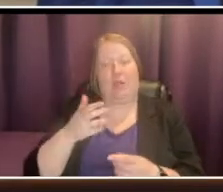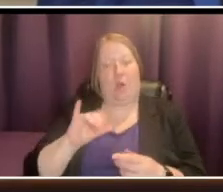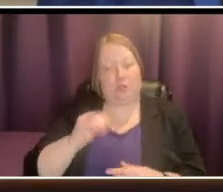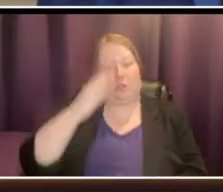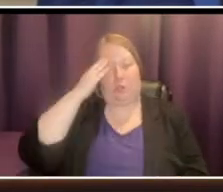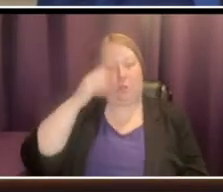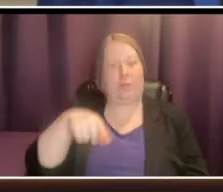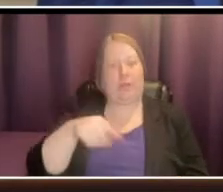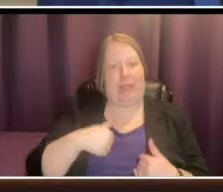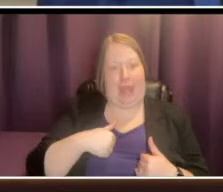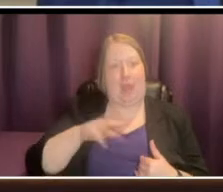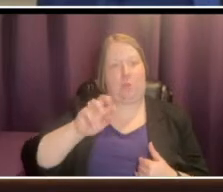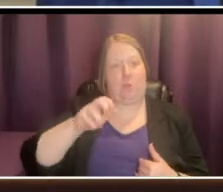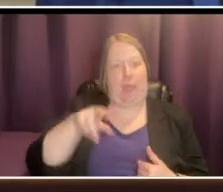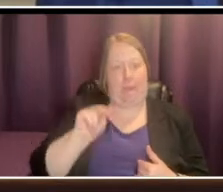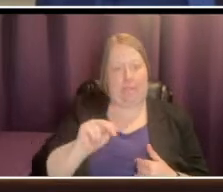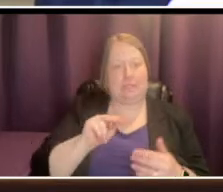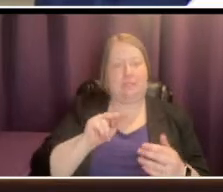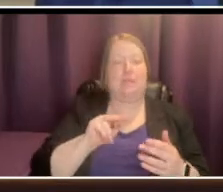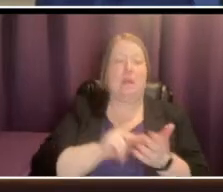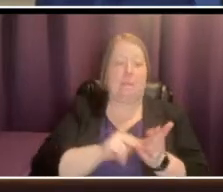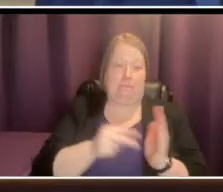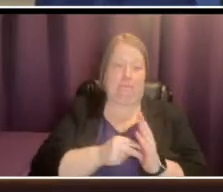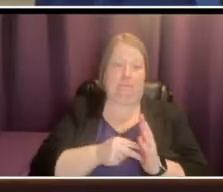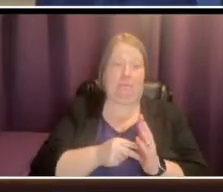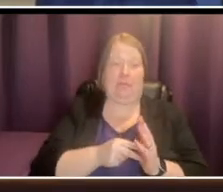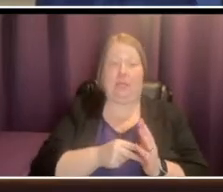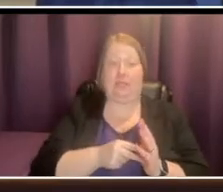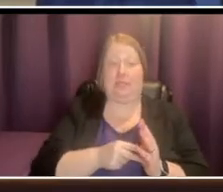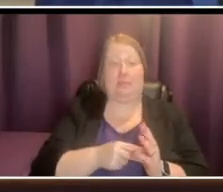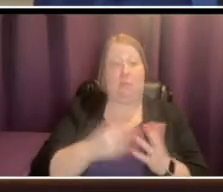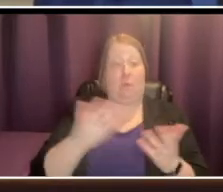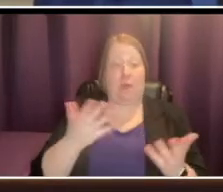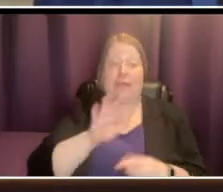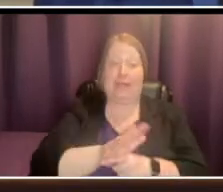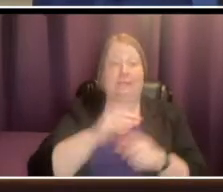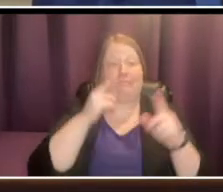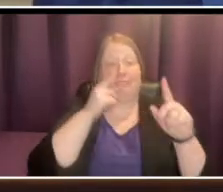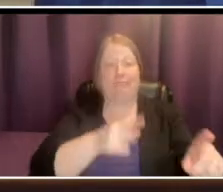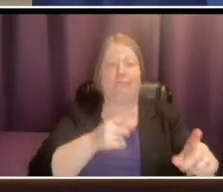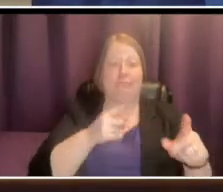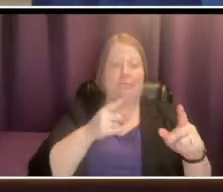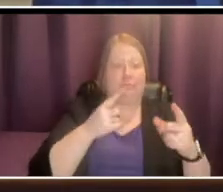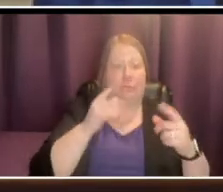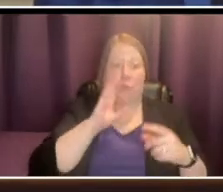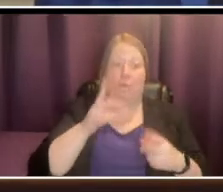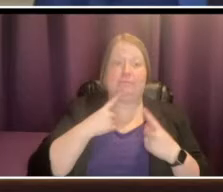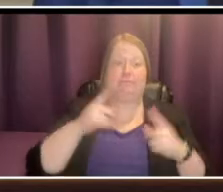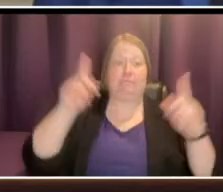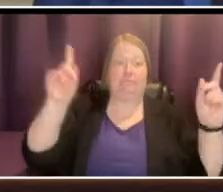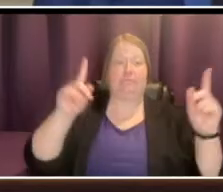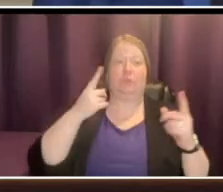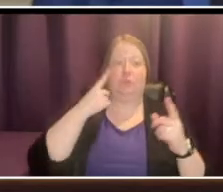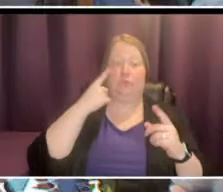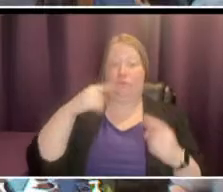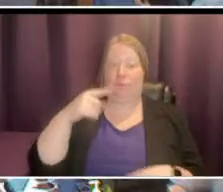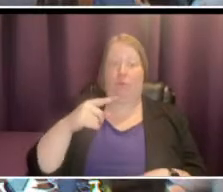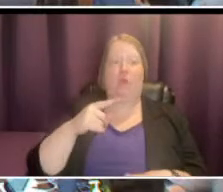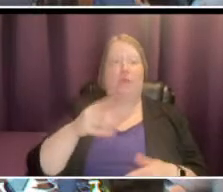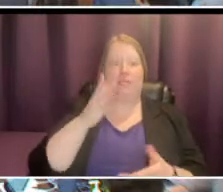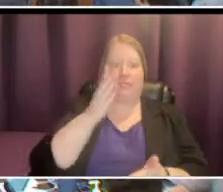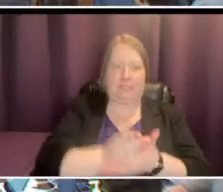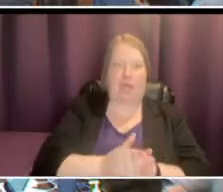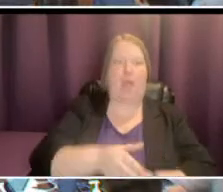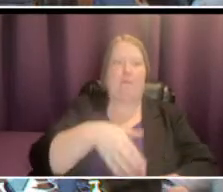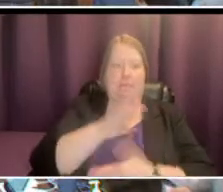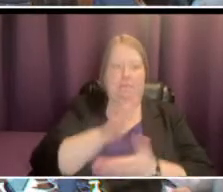better to stop the peaceful transfer of power. Mr. Chairman, I yield back.